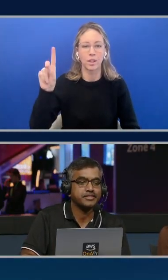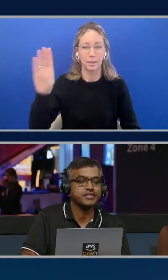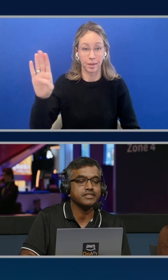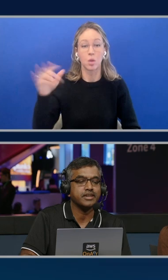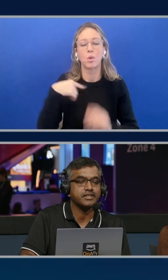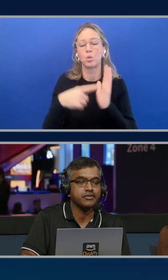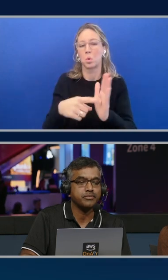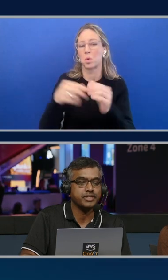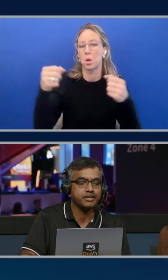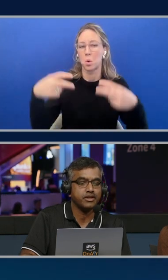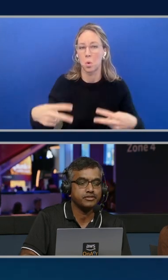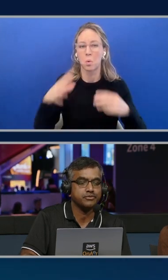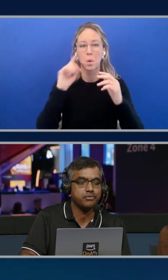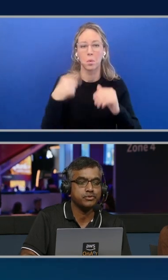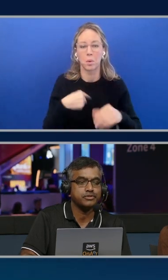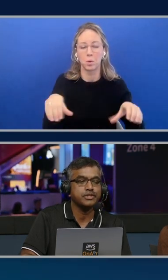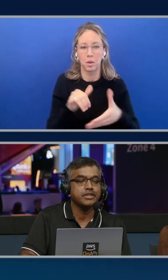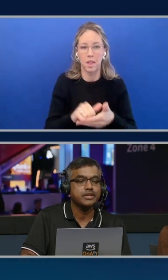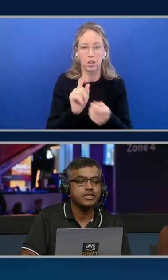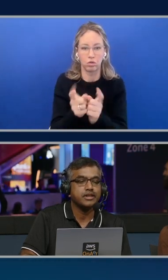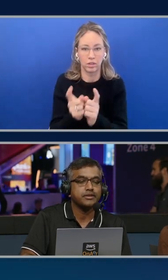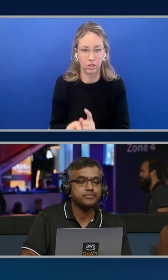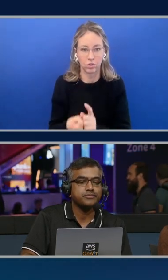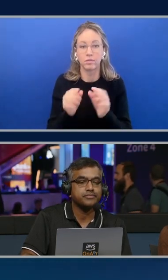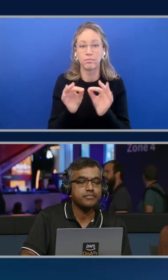translation. That will be in gloss to pose.